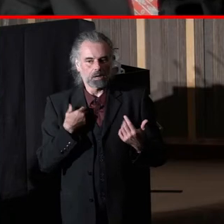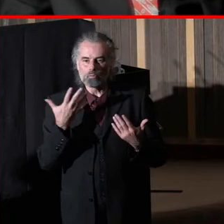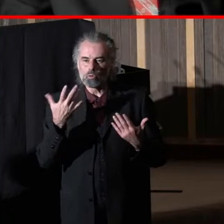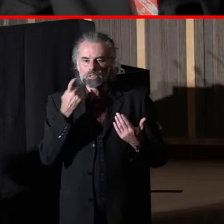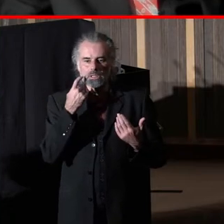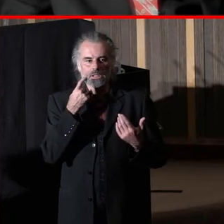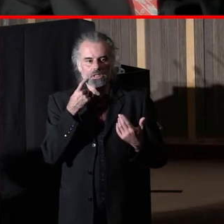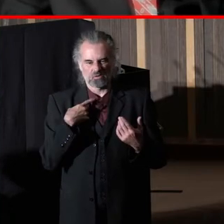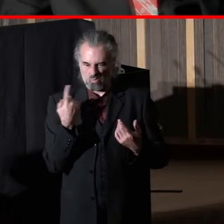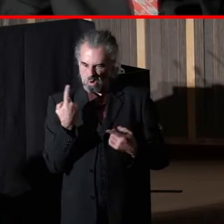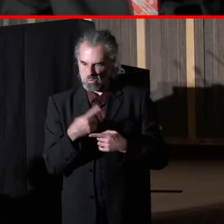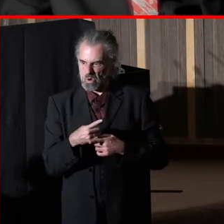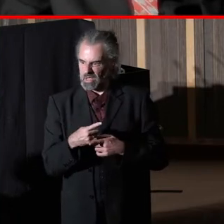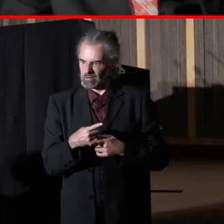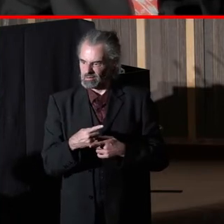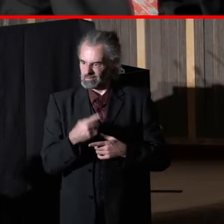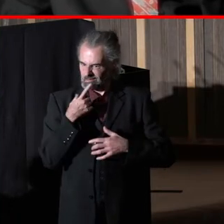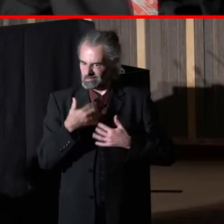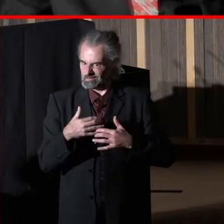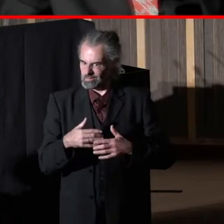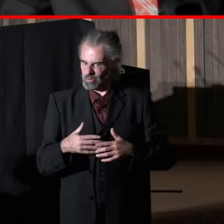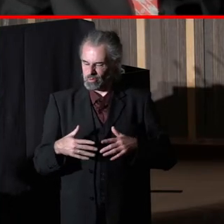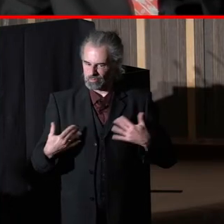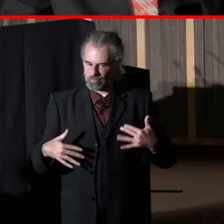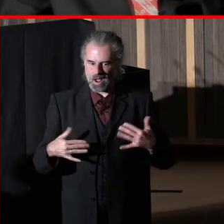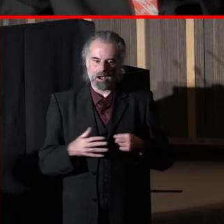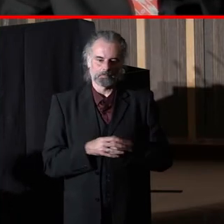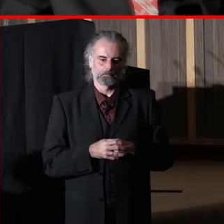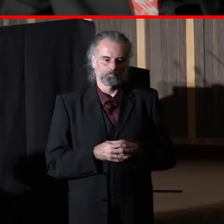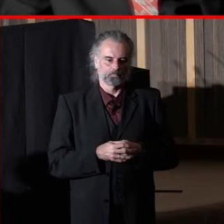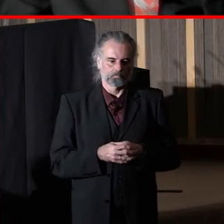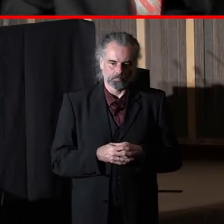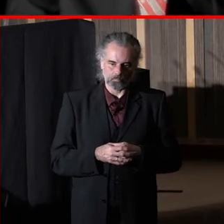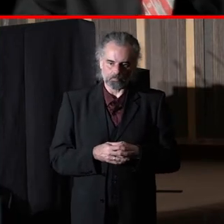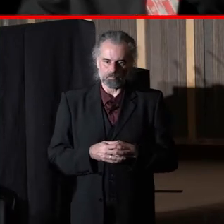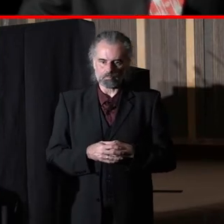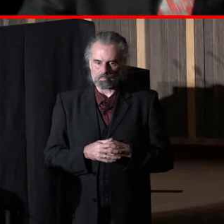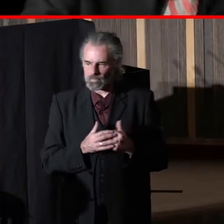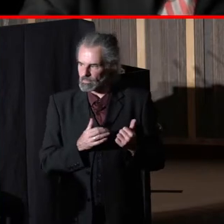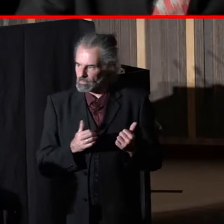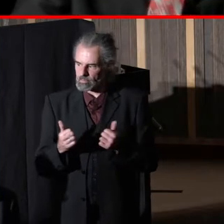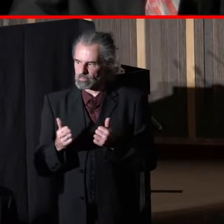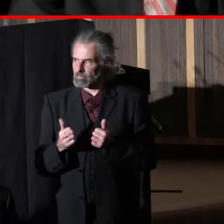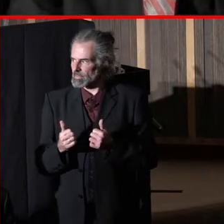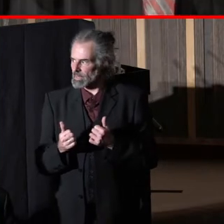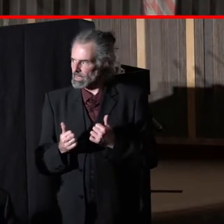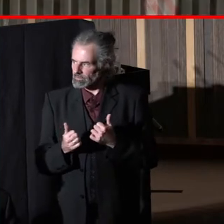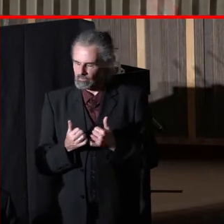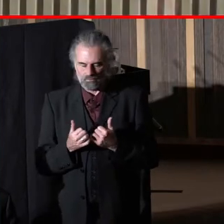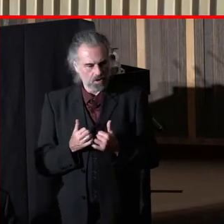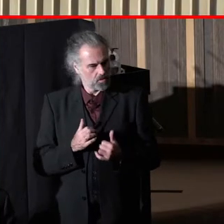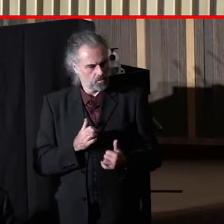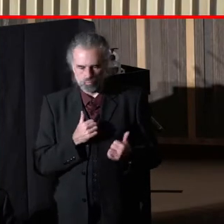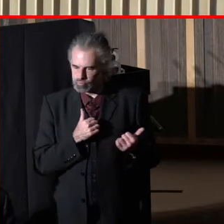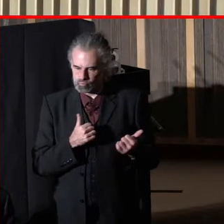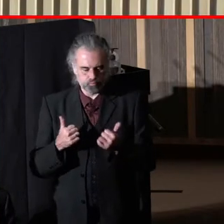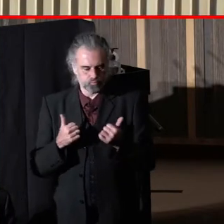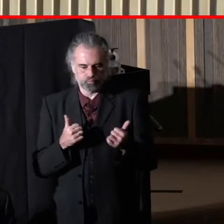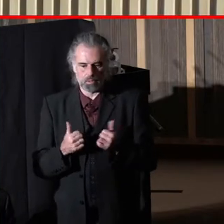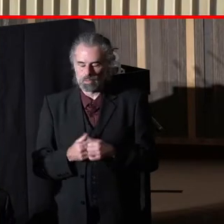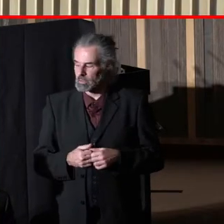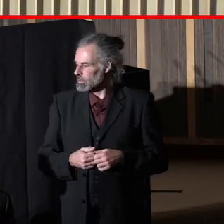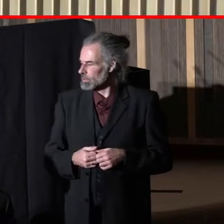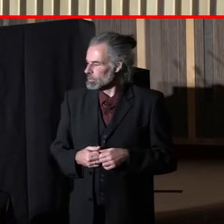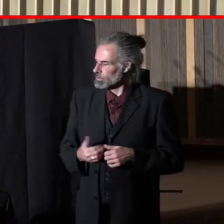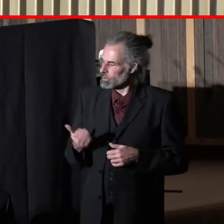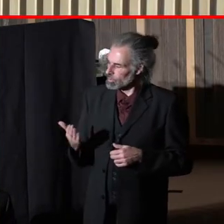We had, what, about a week to pull this together? Yeah. Really, really happy. Really impressive. Yeah, no, great result.